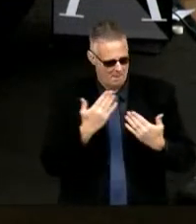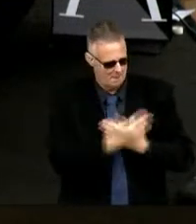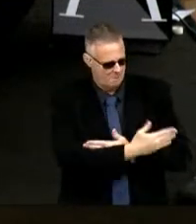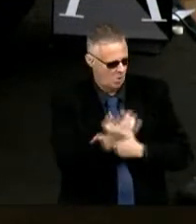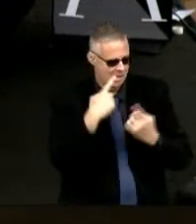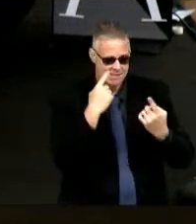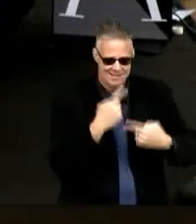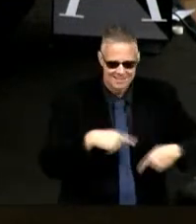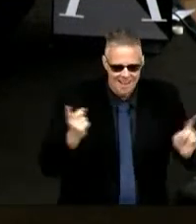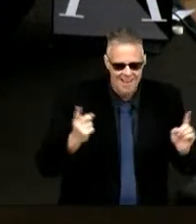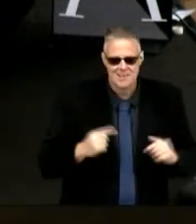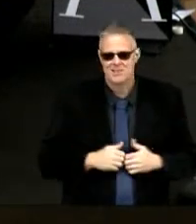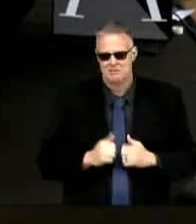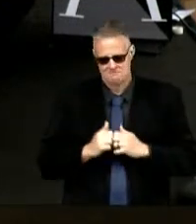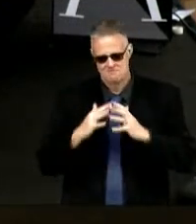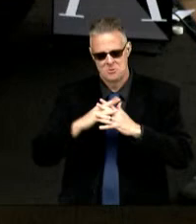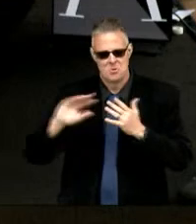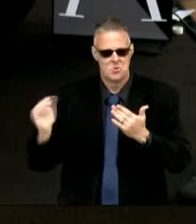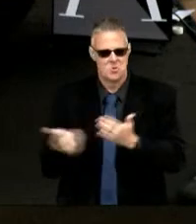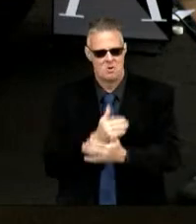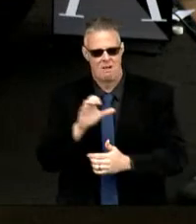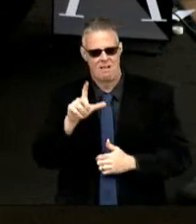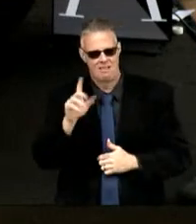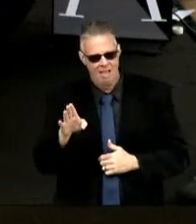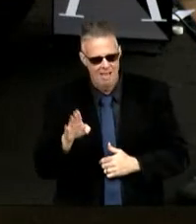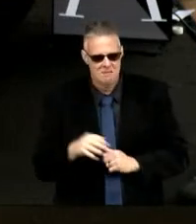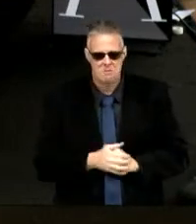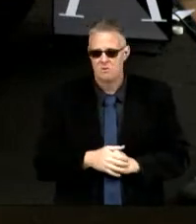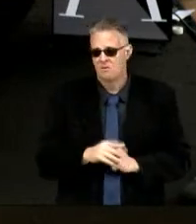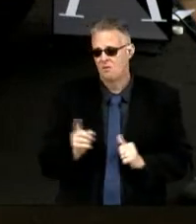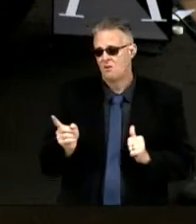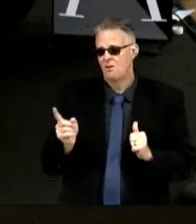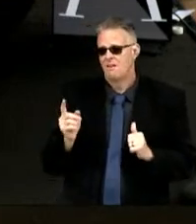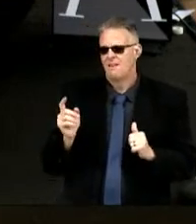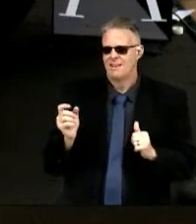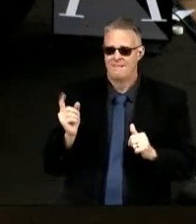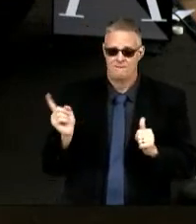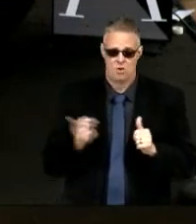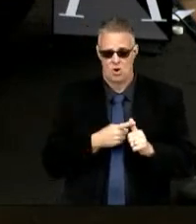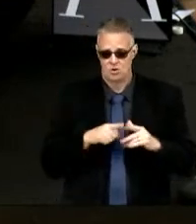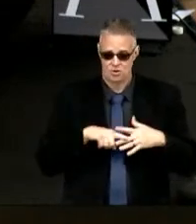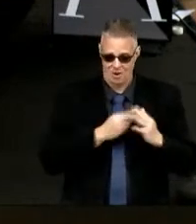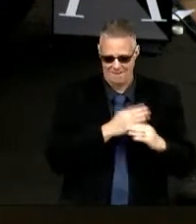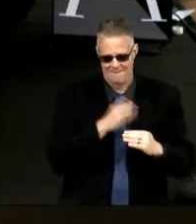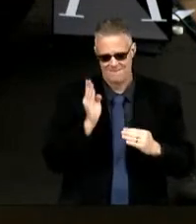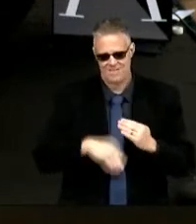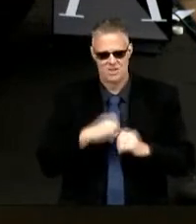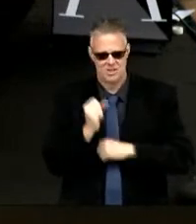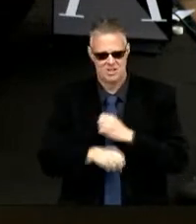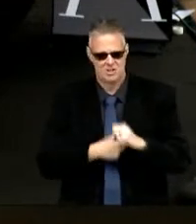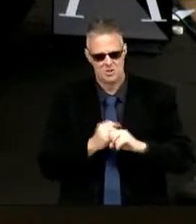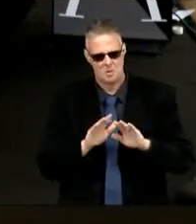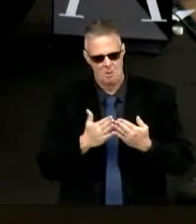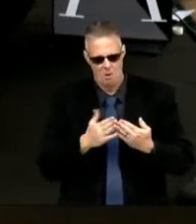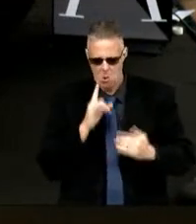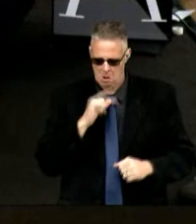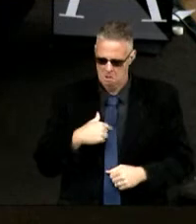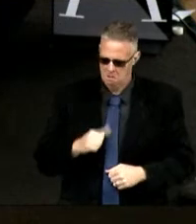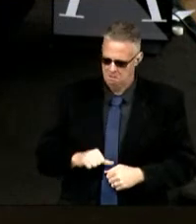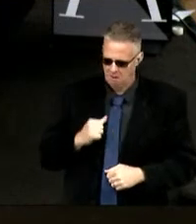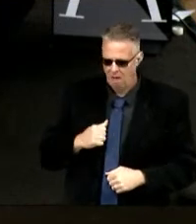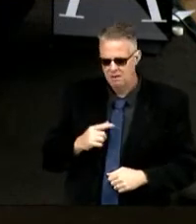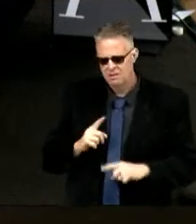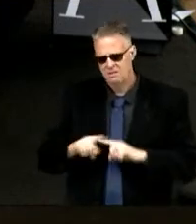We started brand new clubs. We started and finished our first ever yearbook that we are very proud of. We've had all our school functions